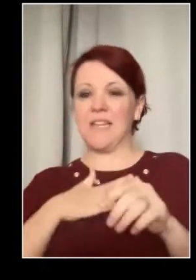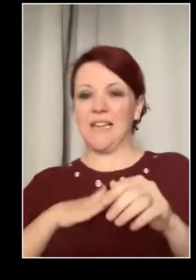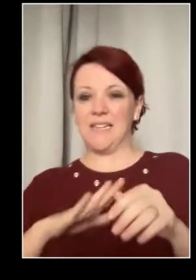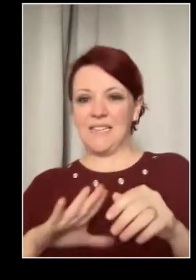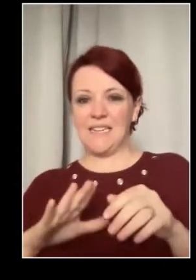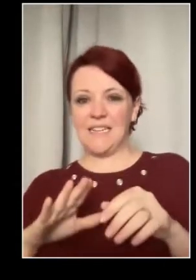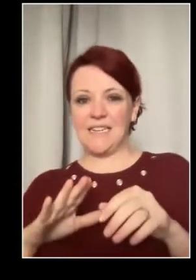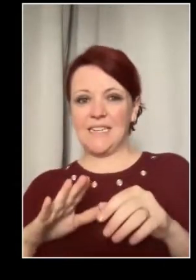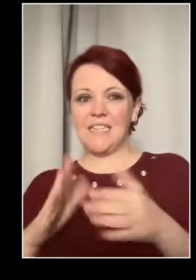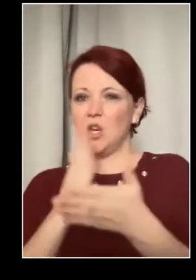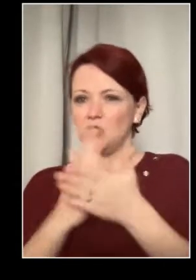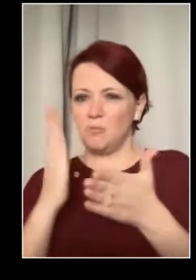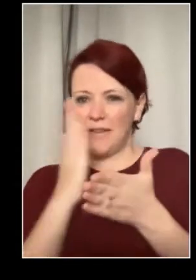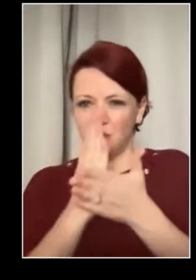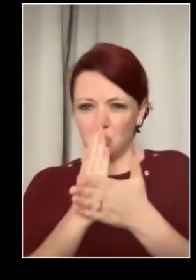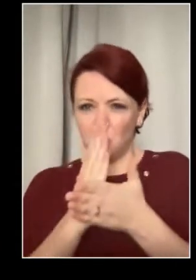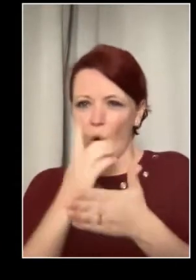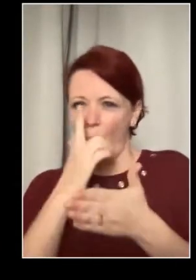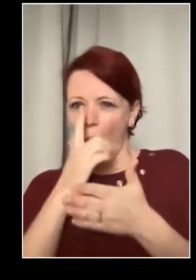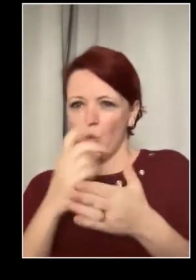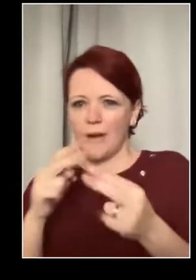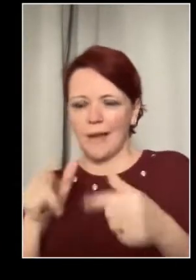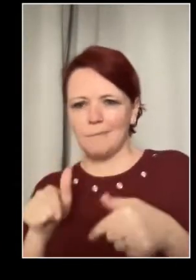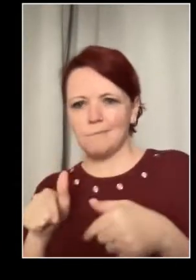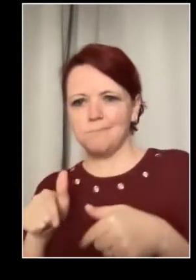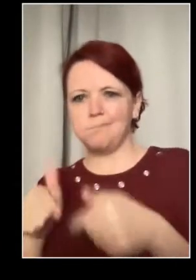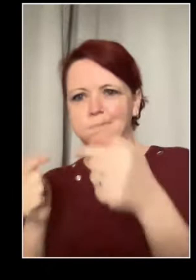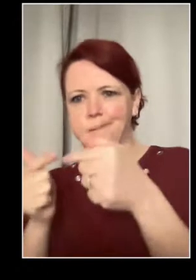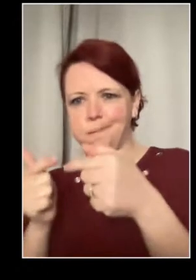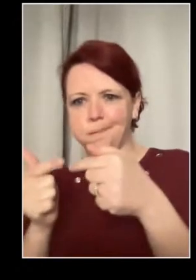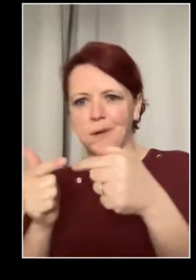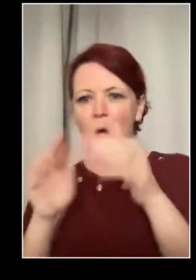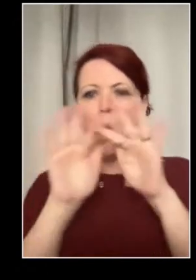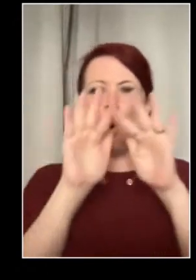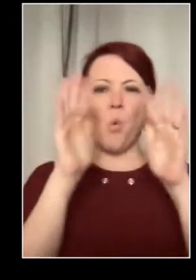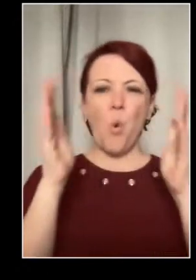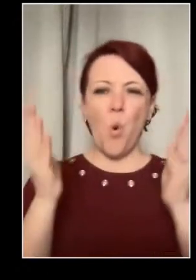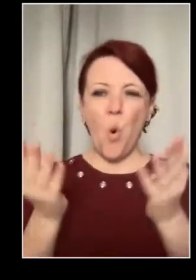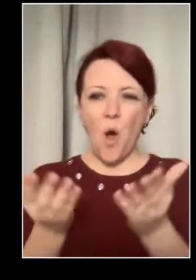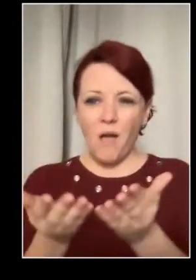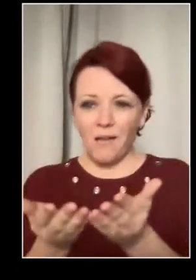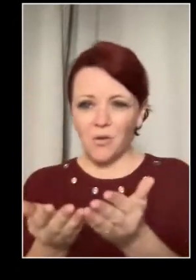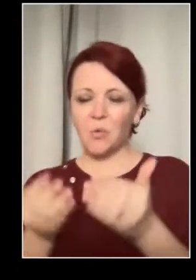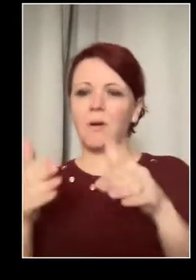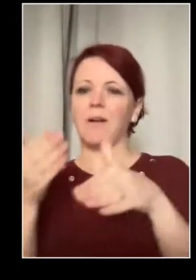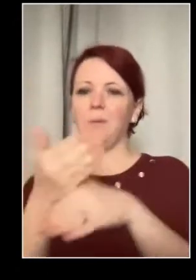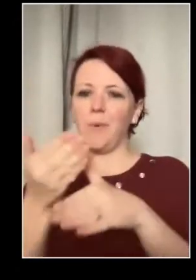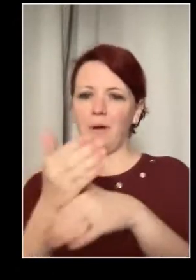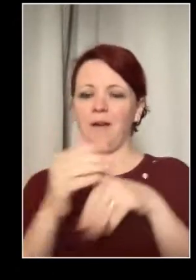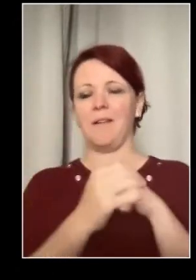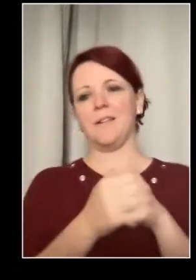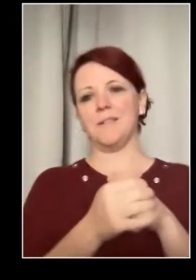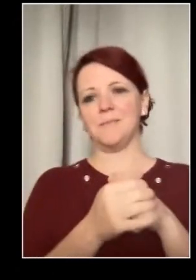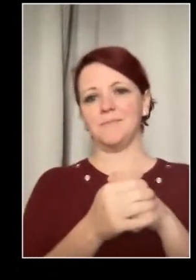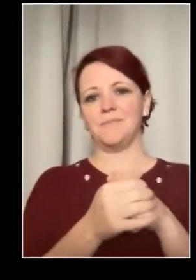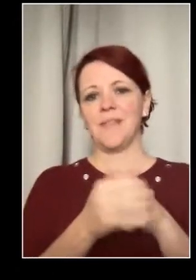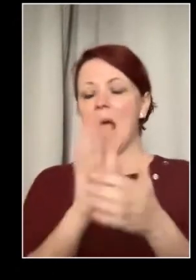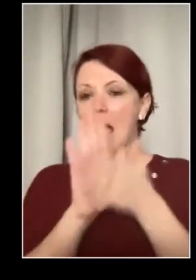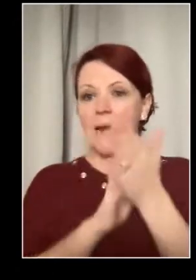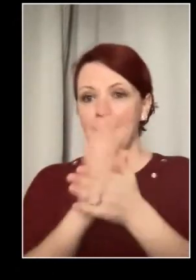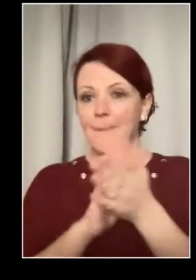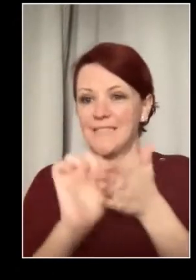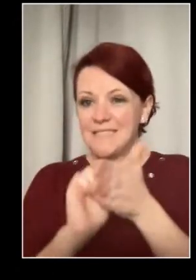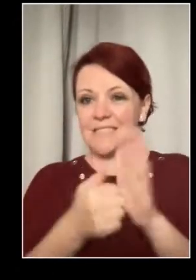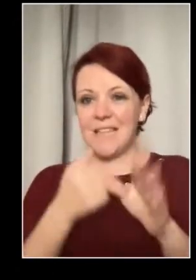globally competitive. At the same time, apprenticeships are all about giving the next generation the skills, knowledge, and behaviours